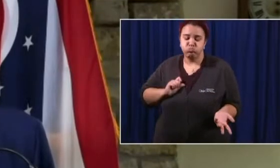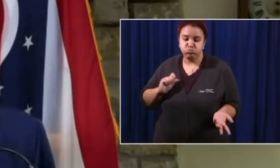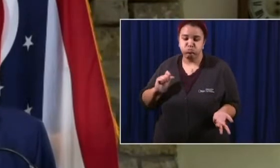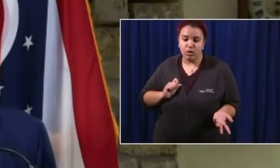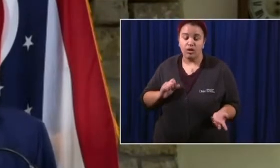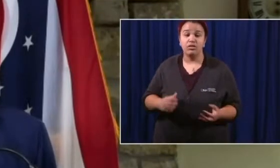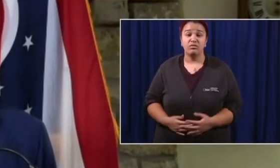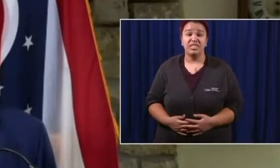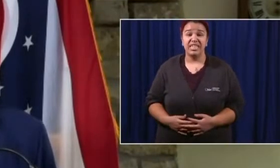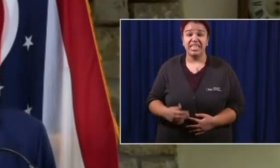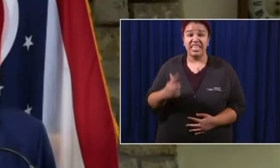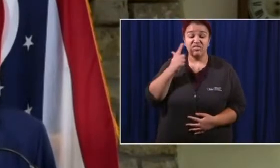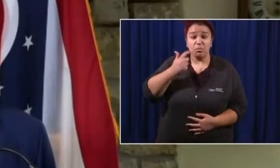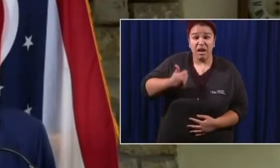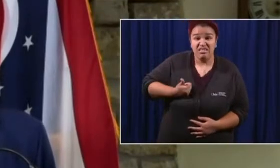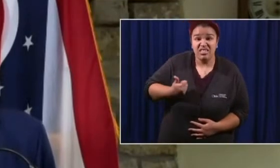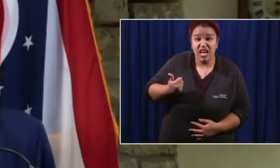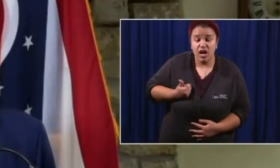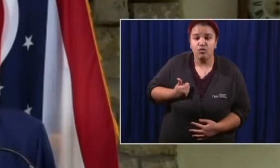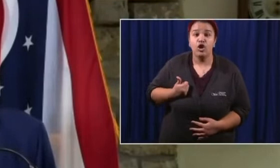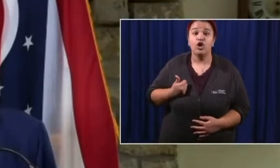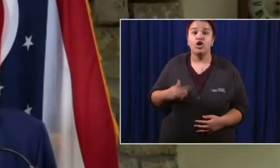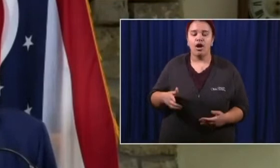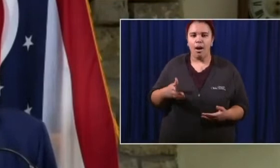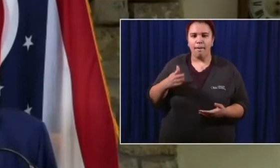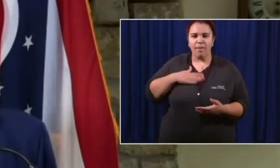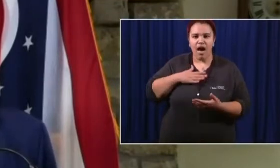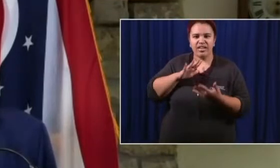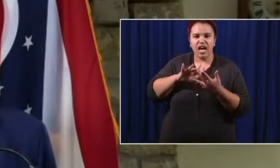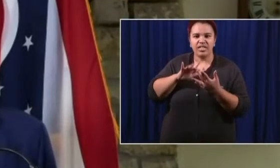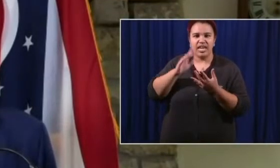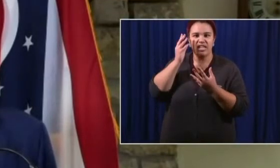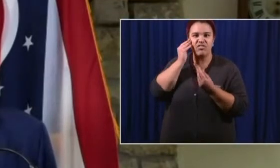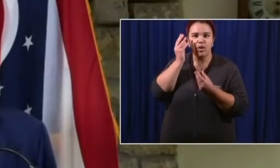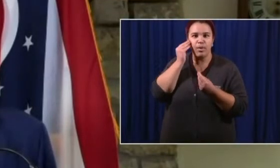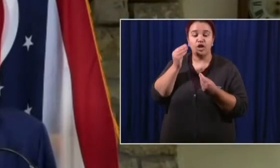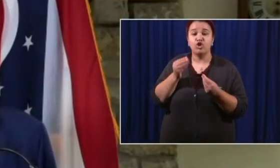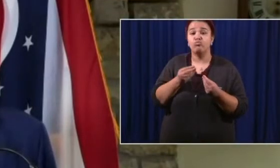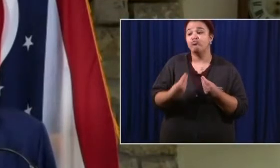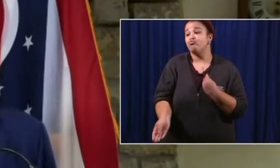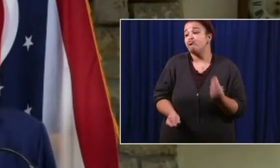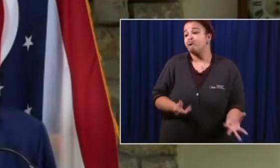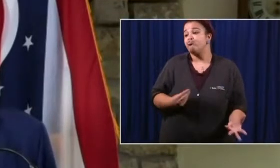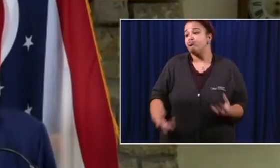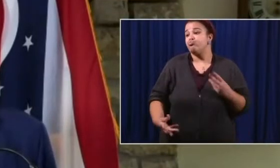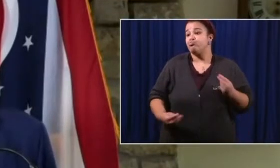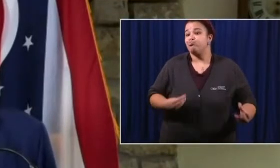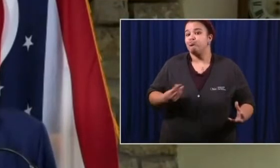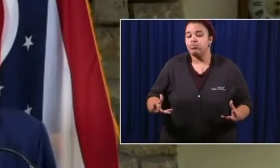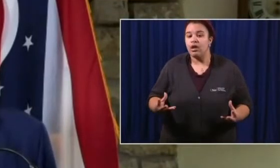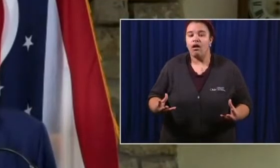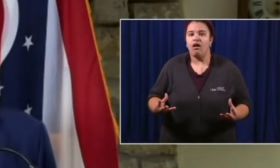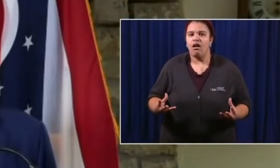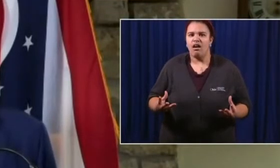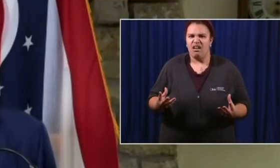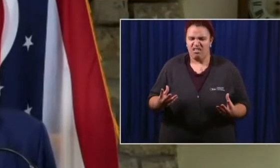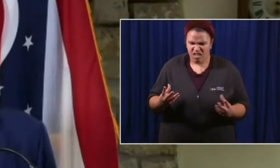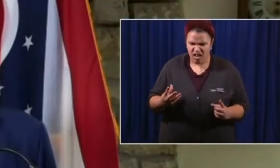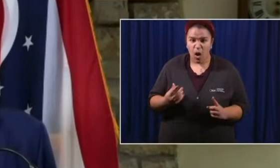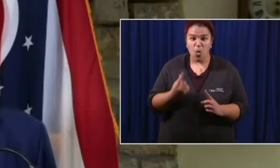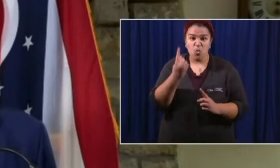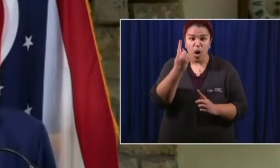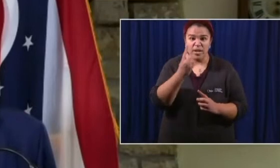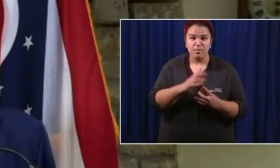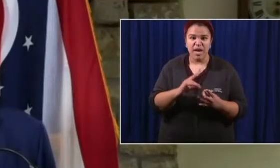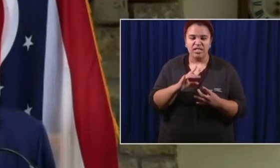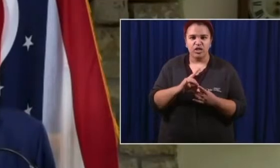the journalist my contact information, but immediately honored a records request that produced one of a dozen messages I sent to Lieutenant Governor